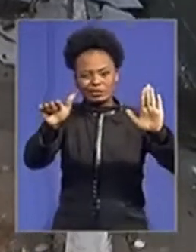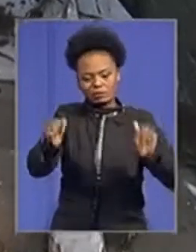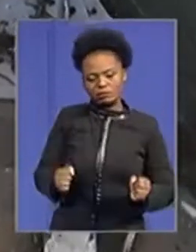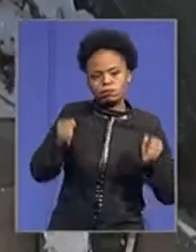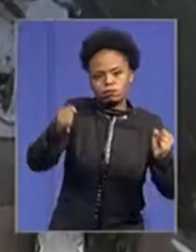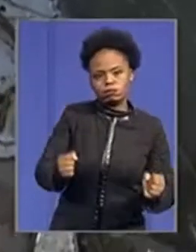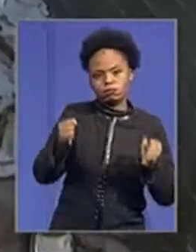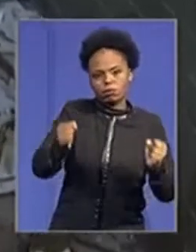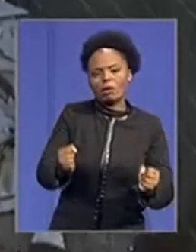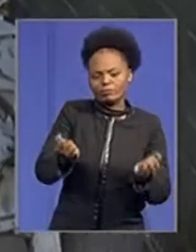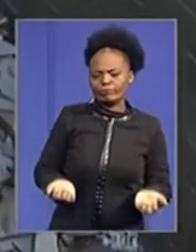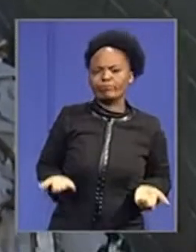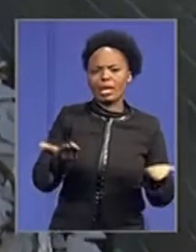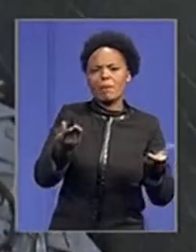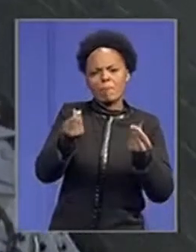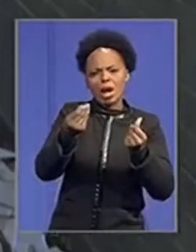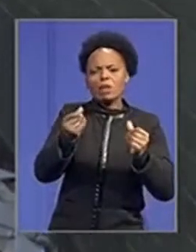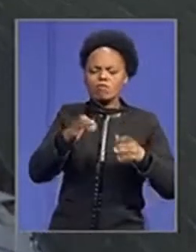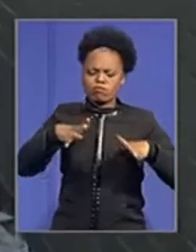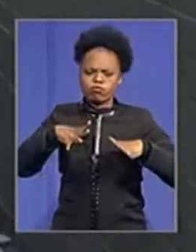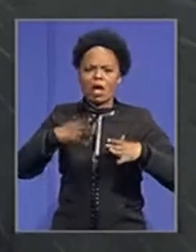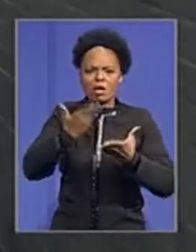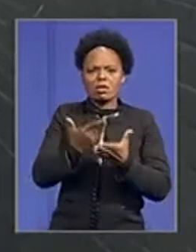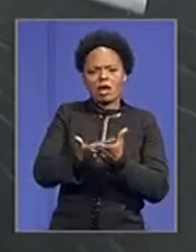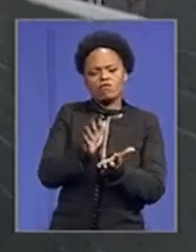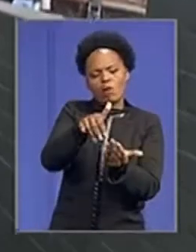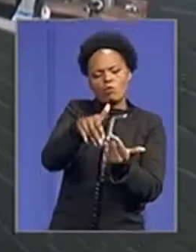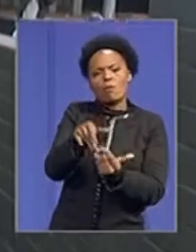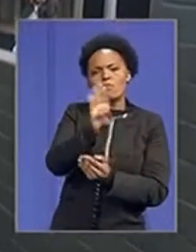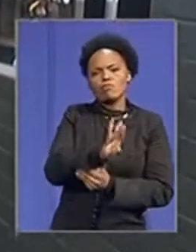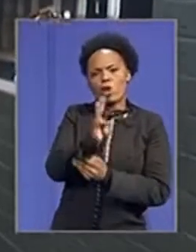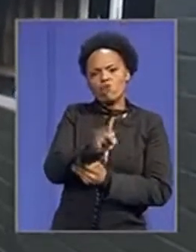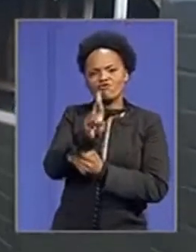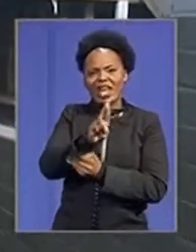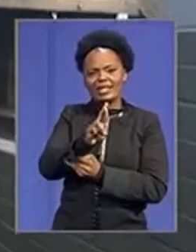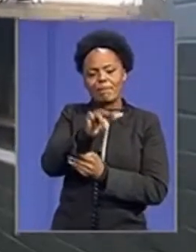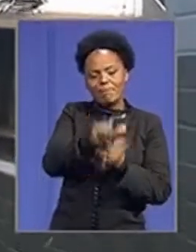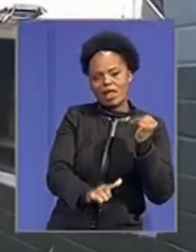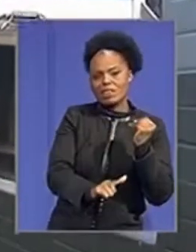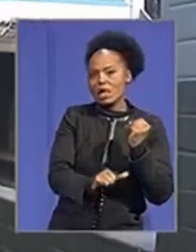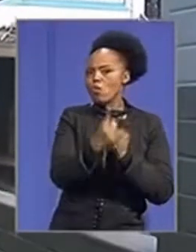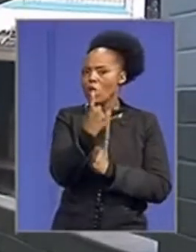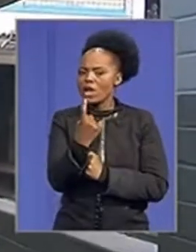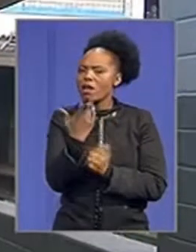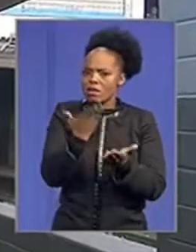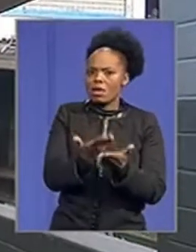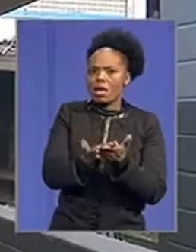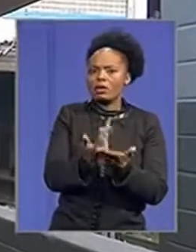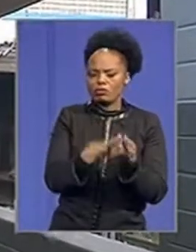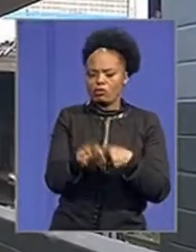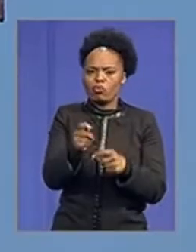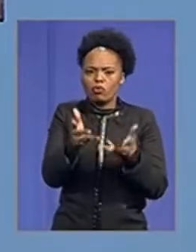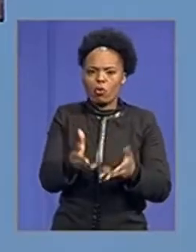whole organization make section few more important However, this pandemic would be the best